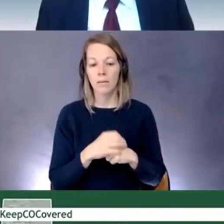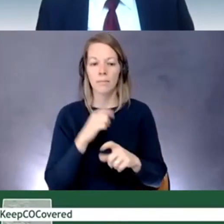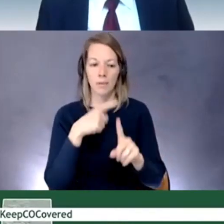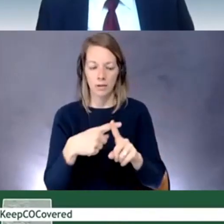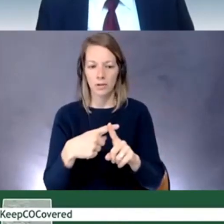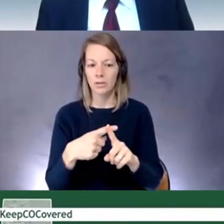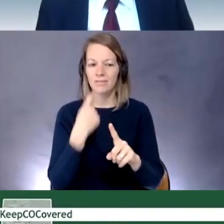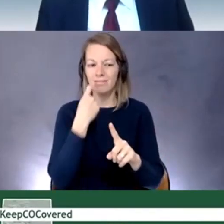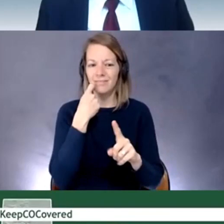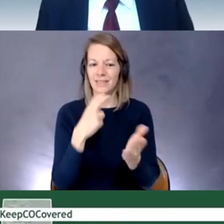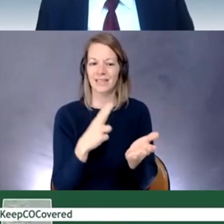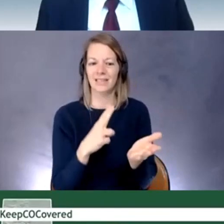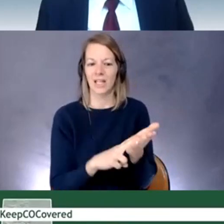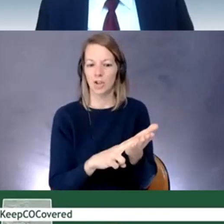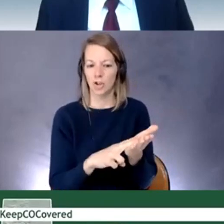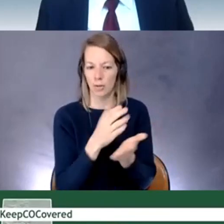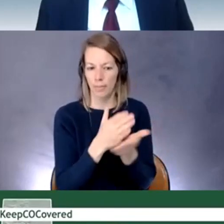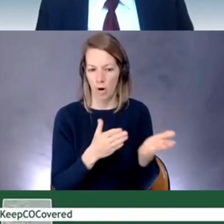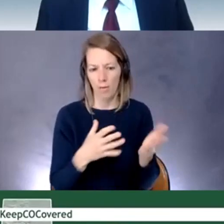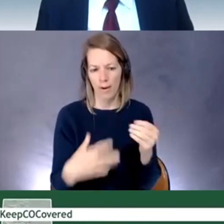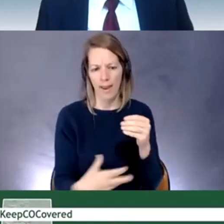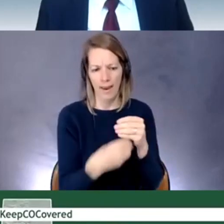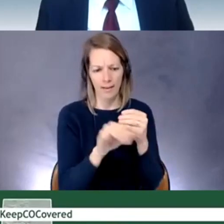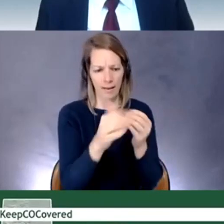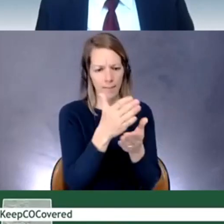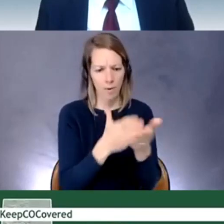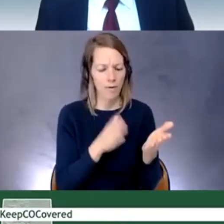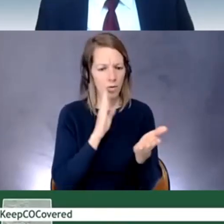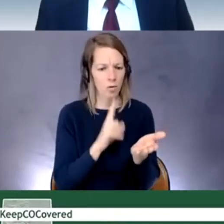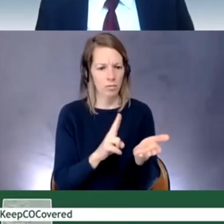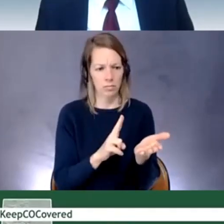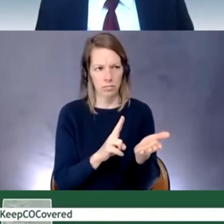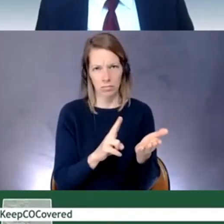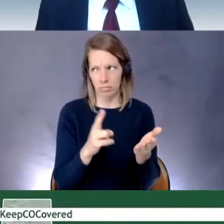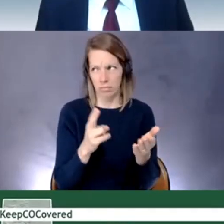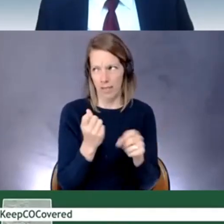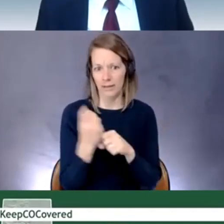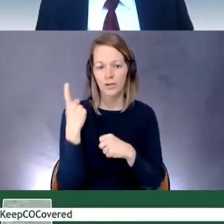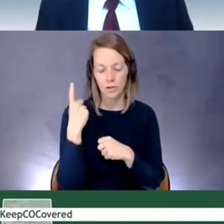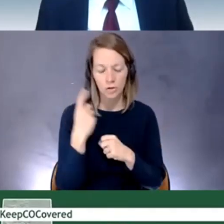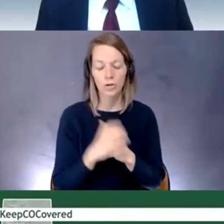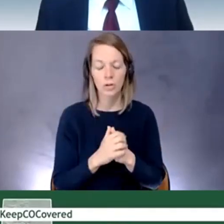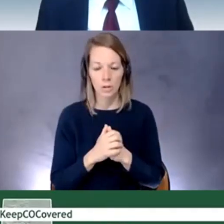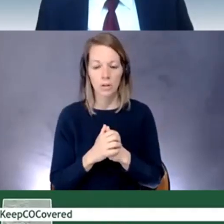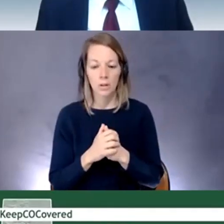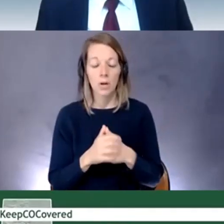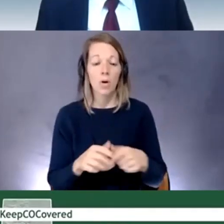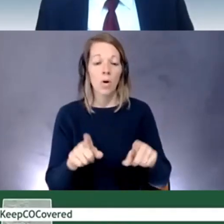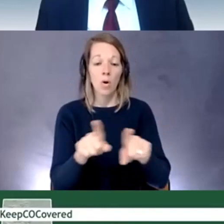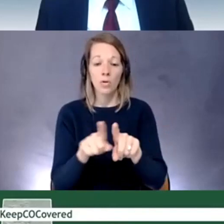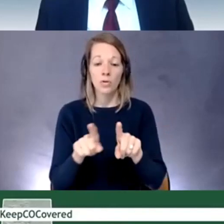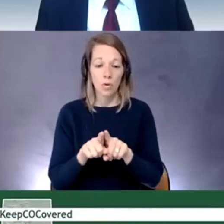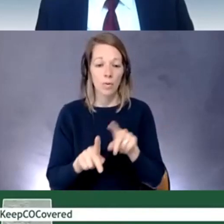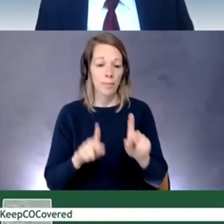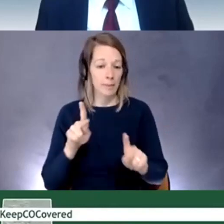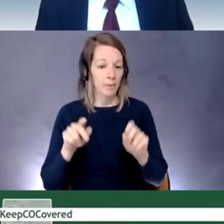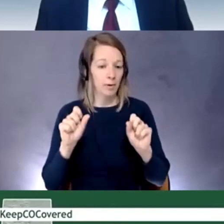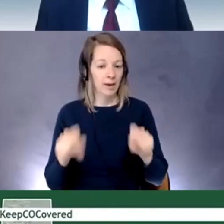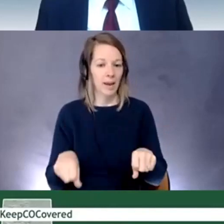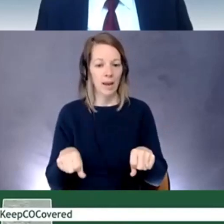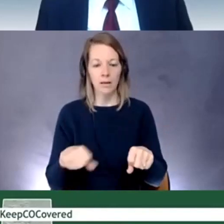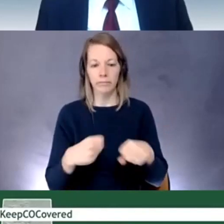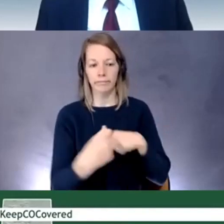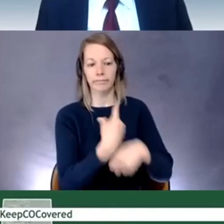newly required signature component. We added that component to the renewal a year ago. It also will enable them to get their notices,